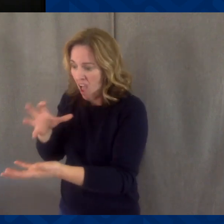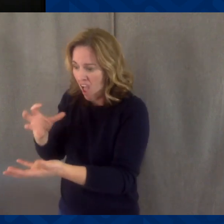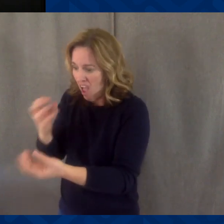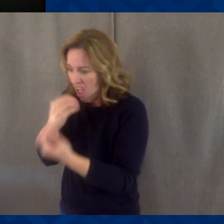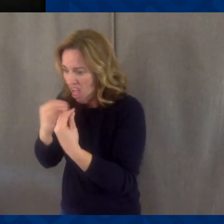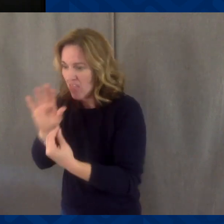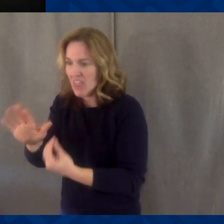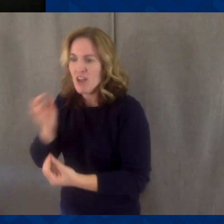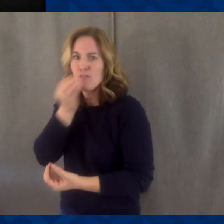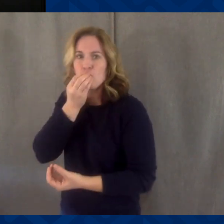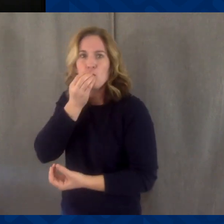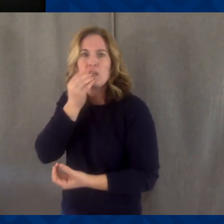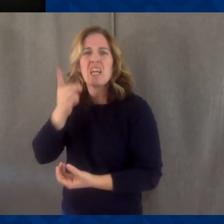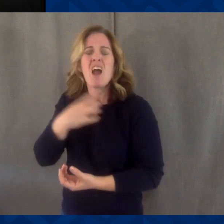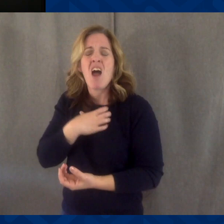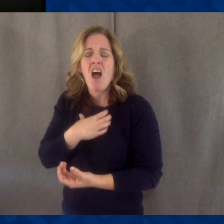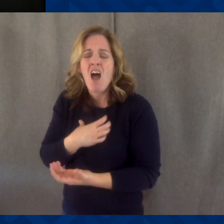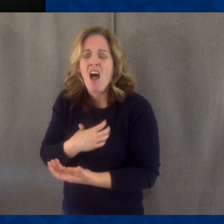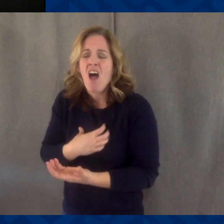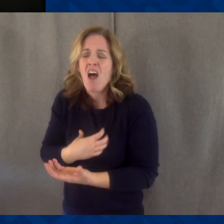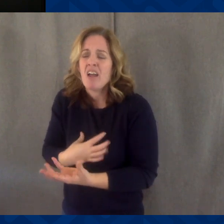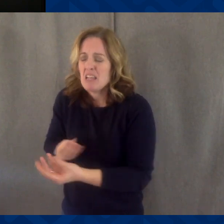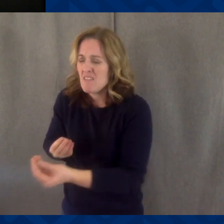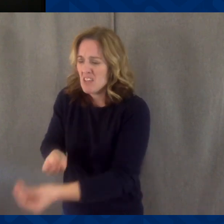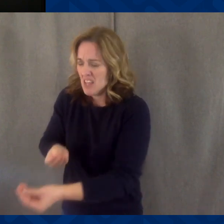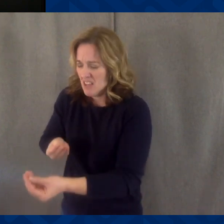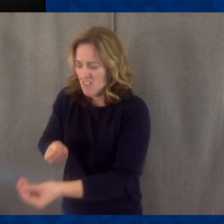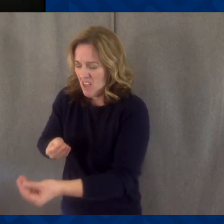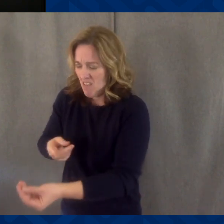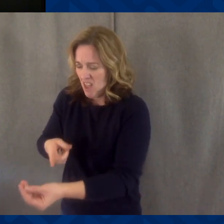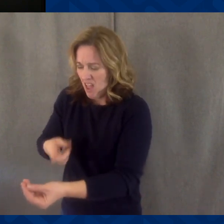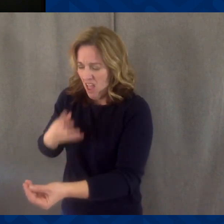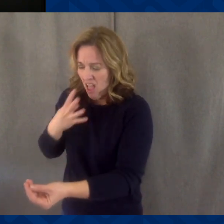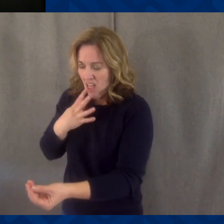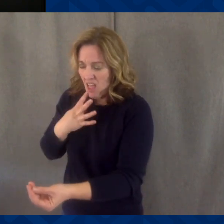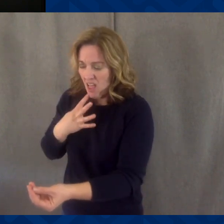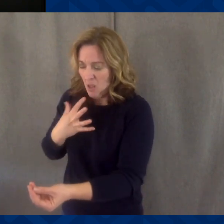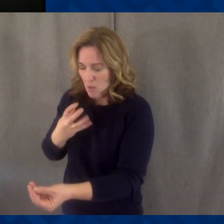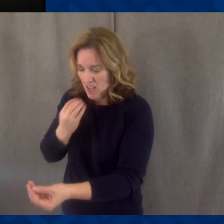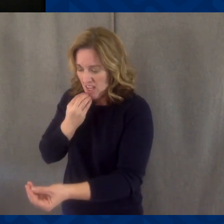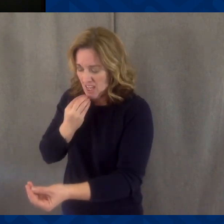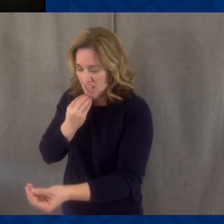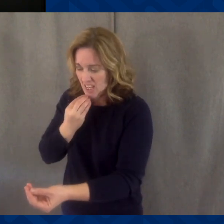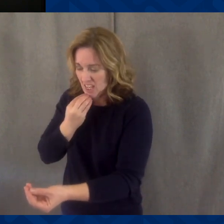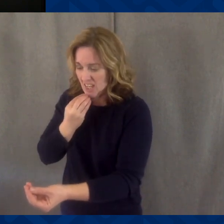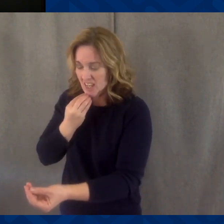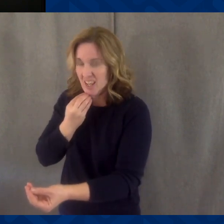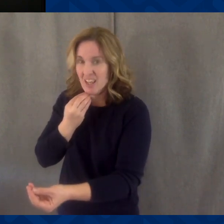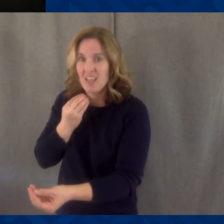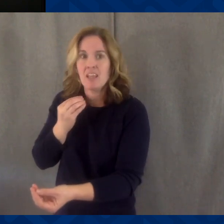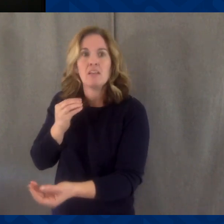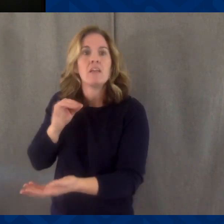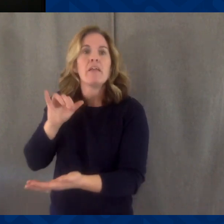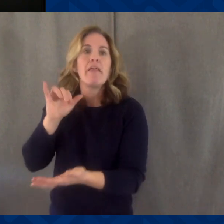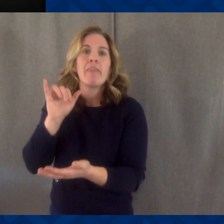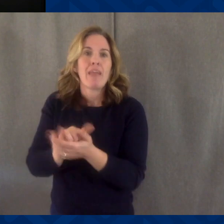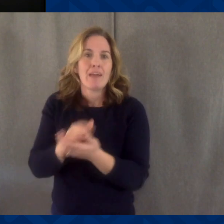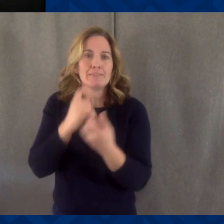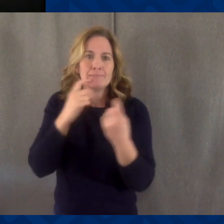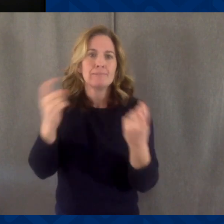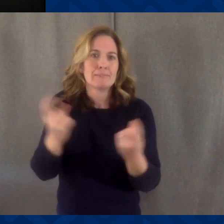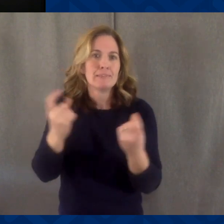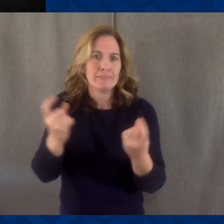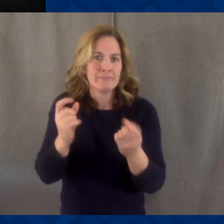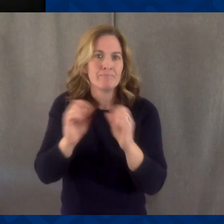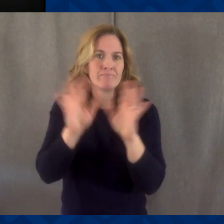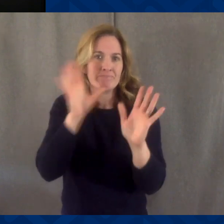so hungry that the pig's food started to become appetizing to him. And this is the way sin always works. It's a